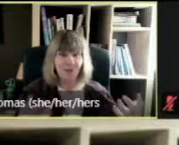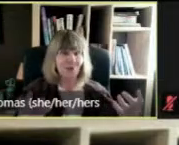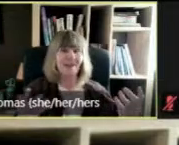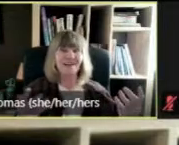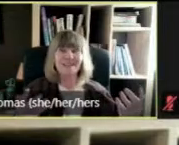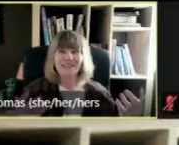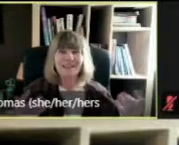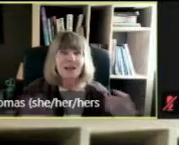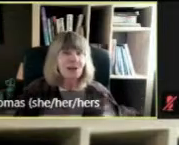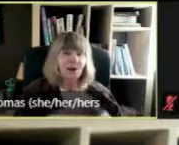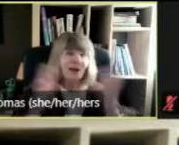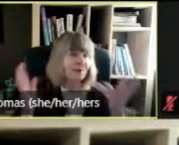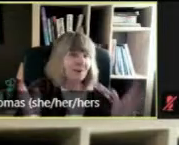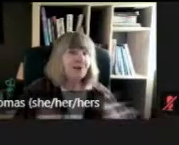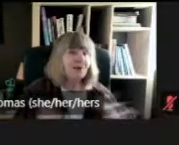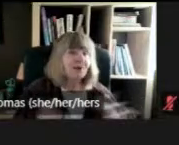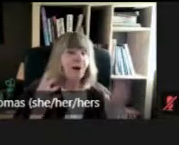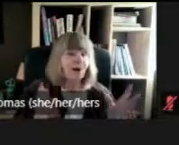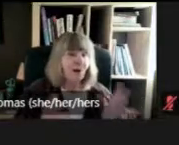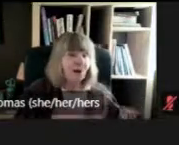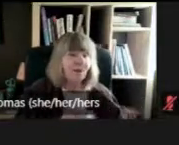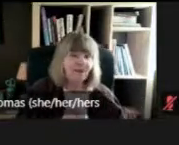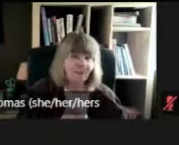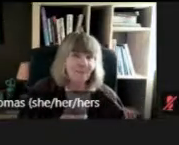and exercise. Anyway.